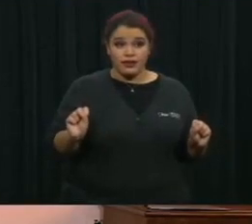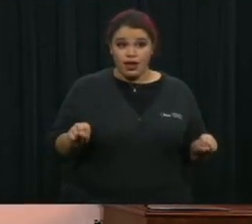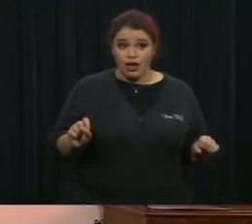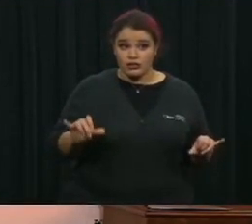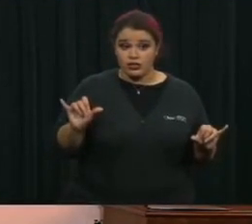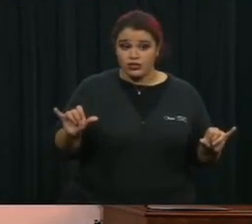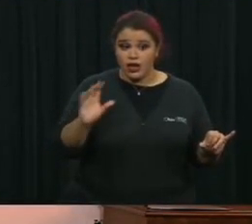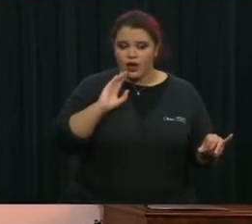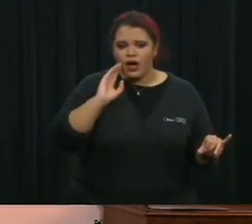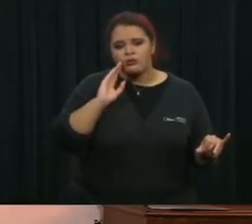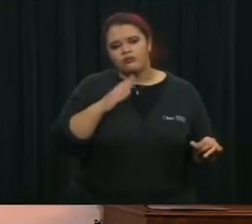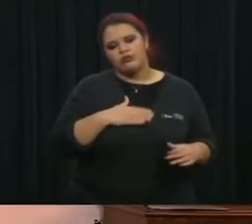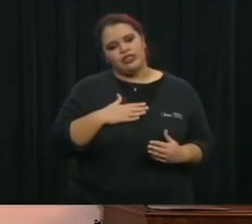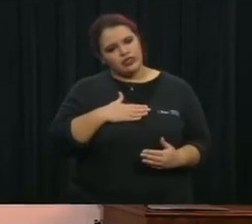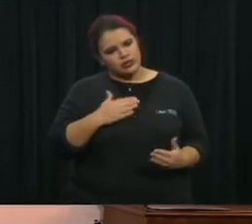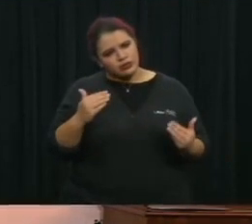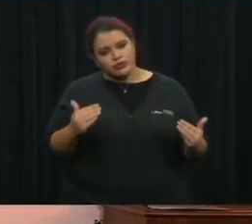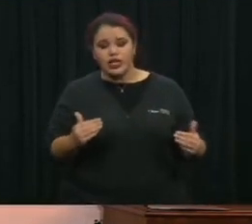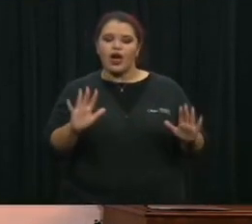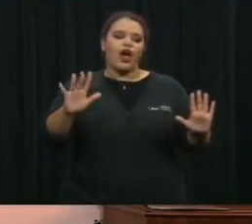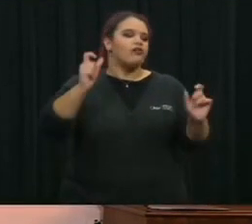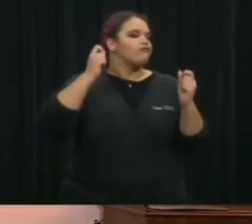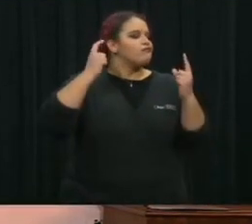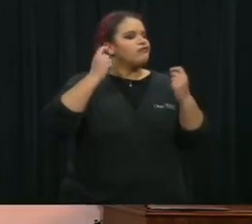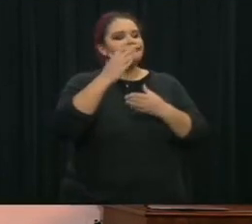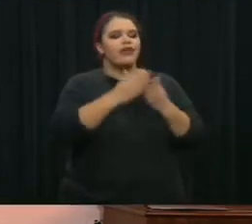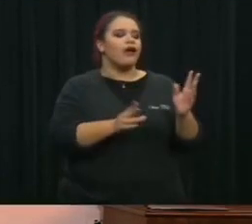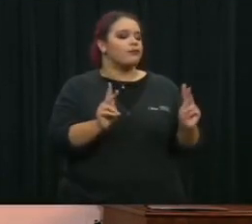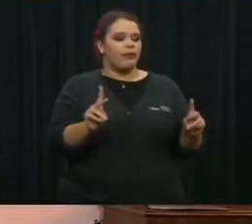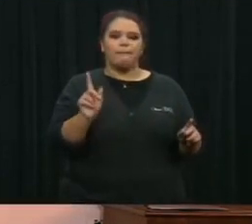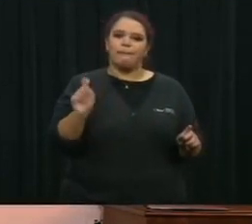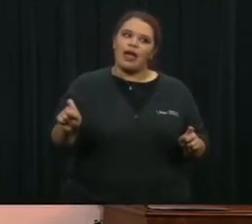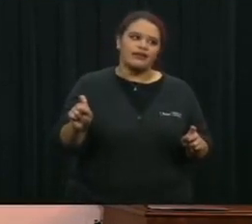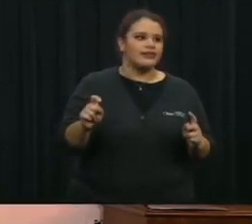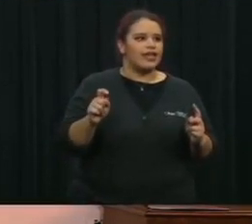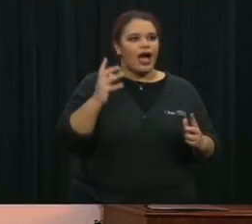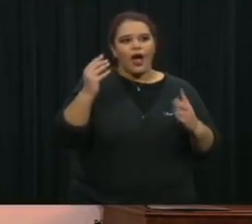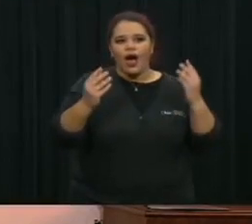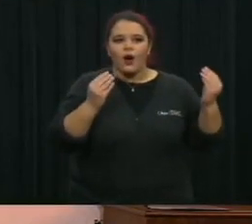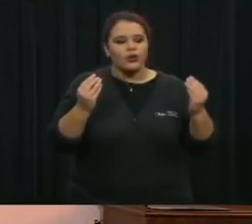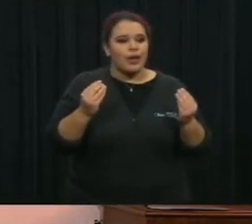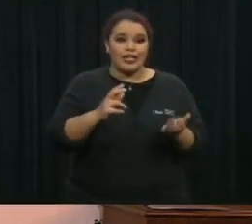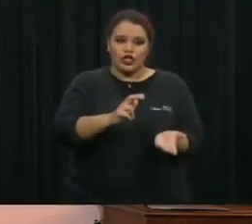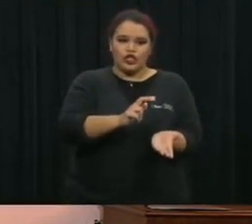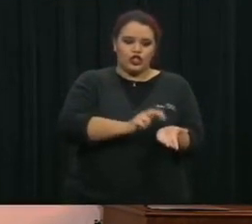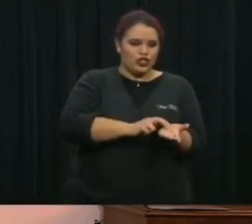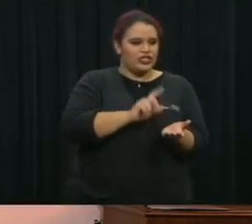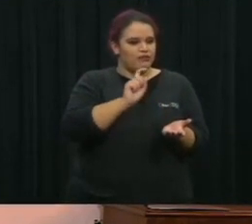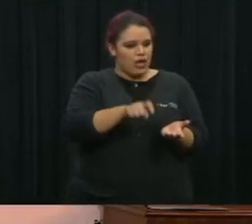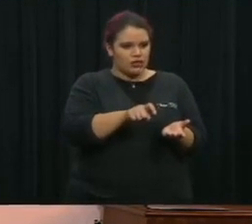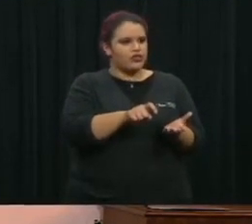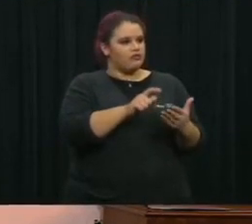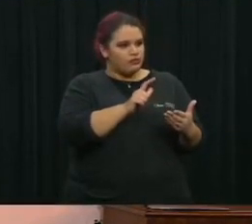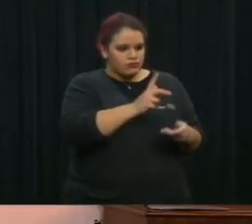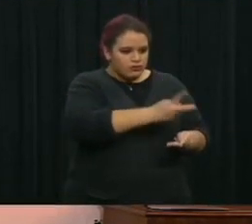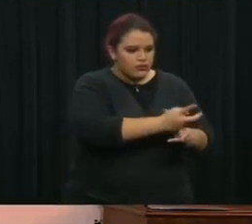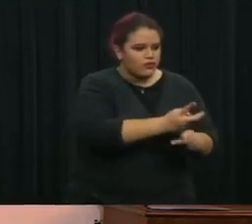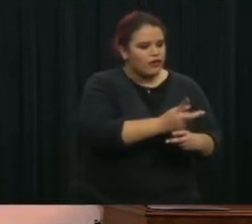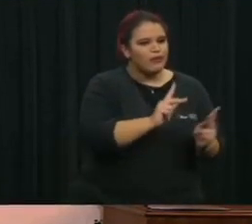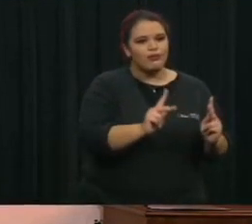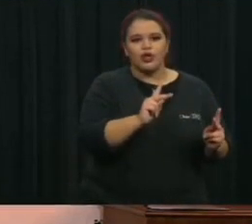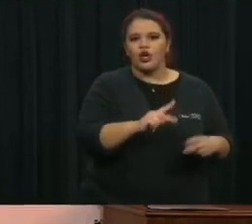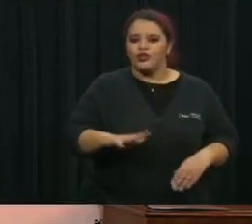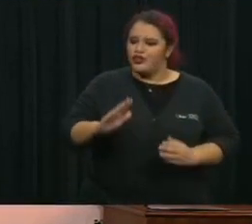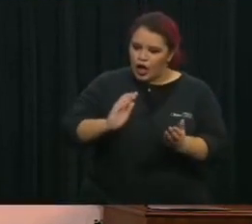Now, there's certain people who have to be out. Nurses have to be nurses. Doctors have to be doctors. First responders have to do what